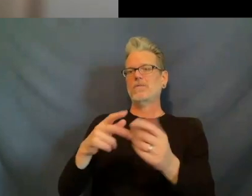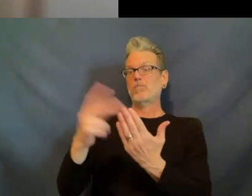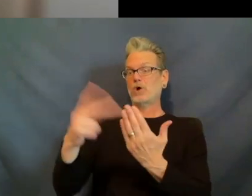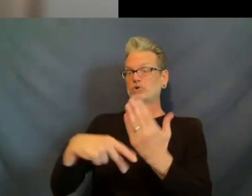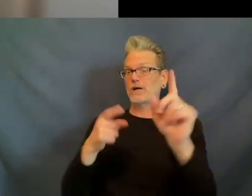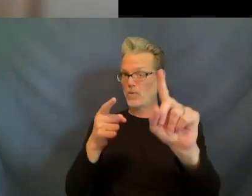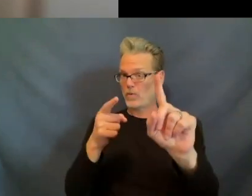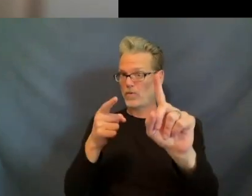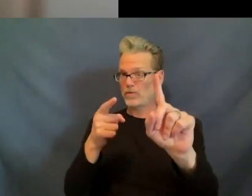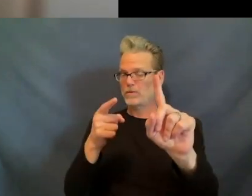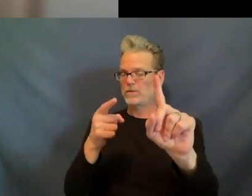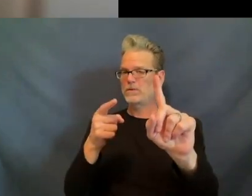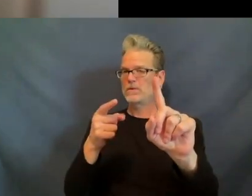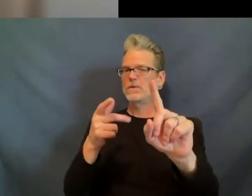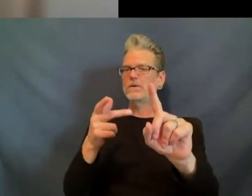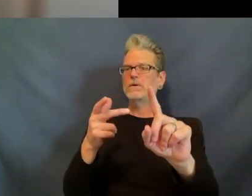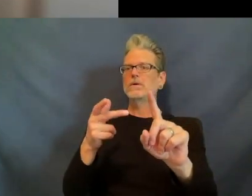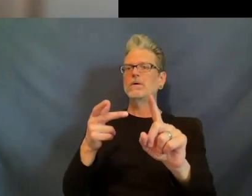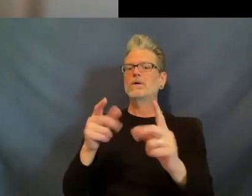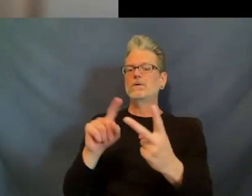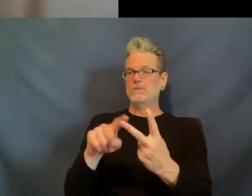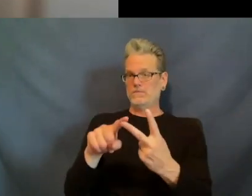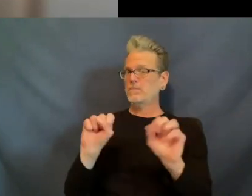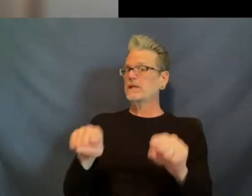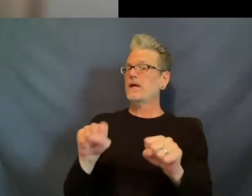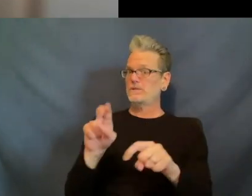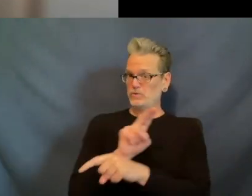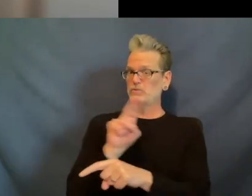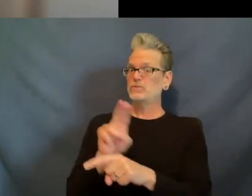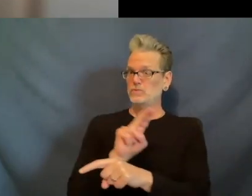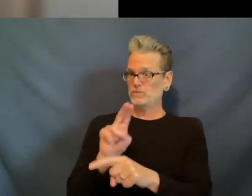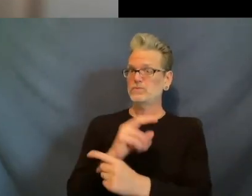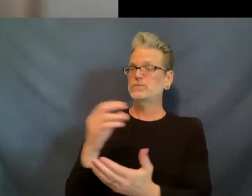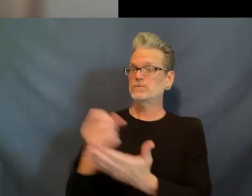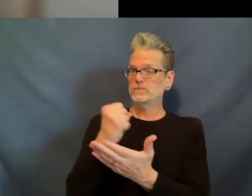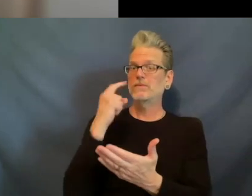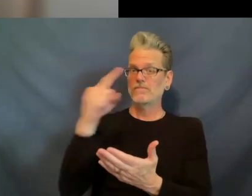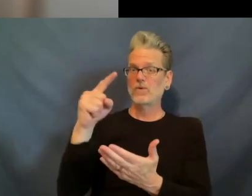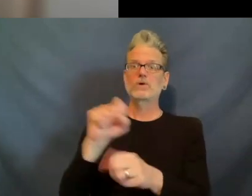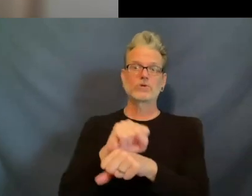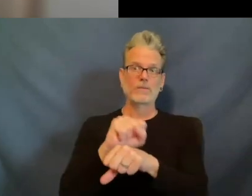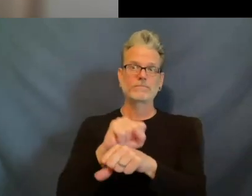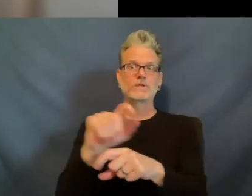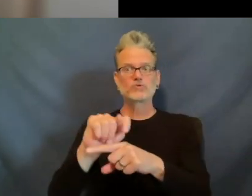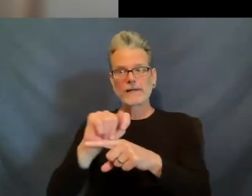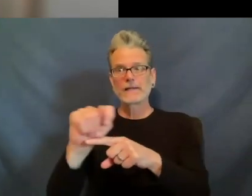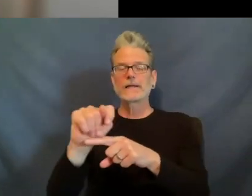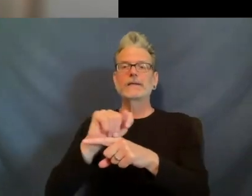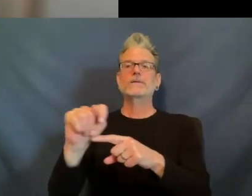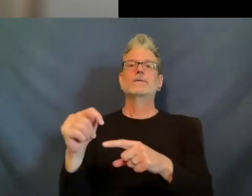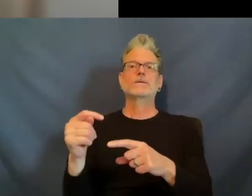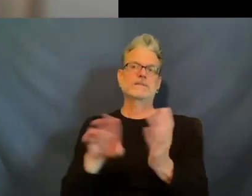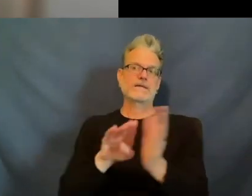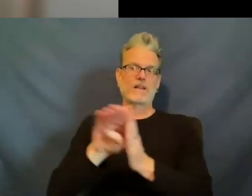goal, could be utilized for job training, manpower development, if